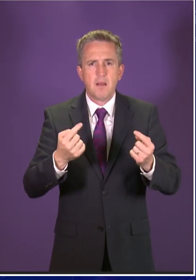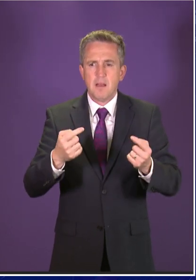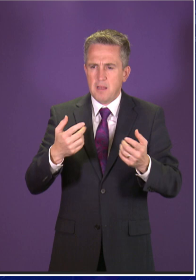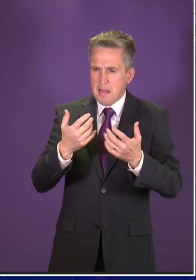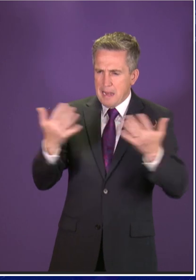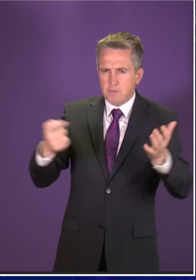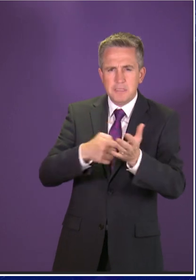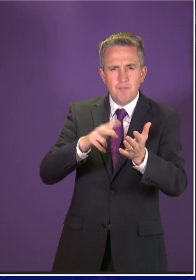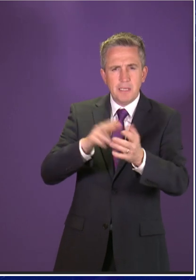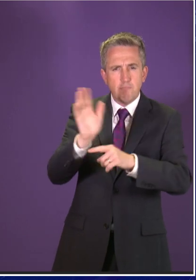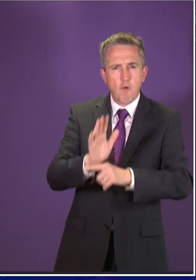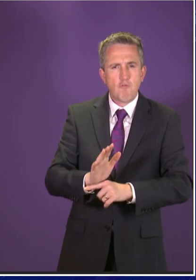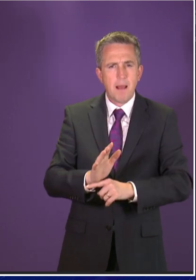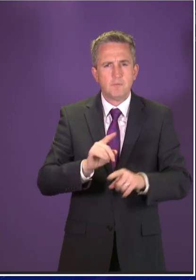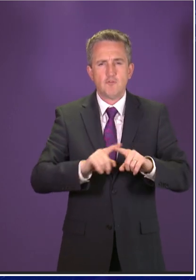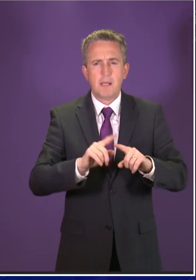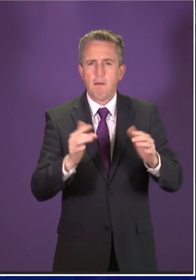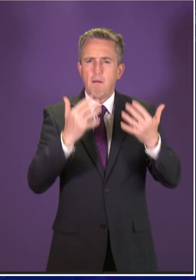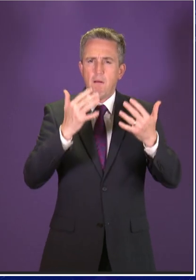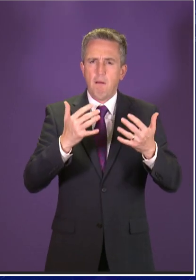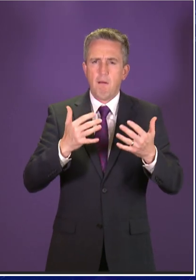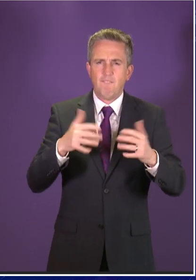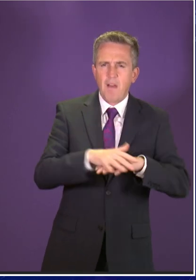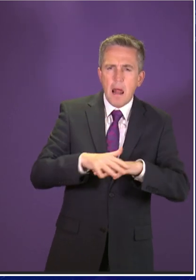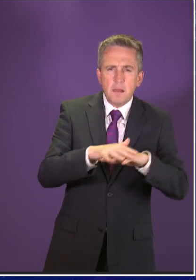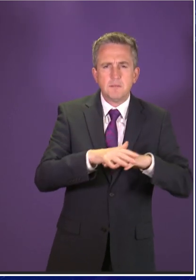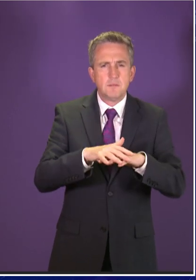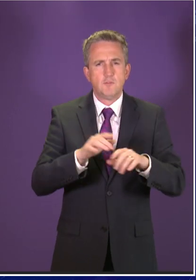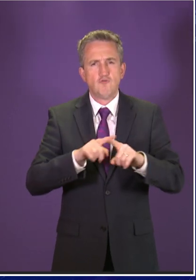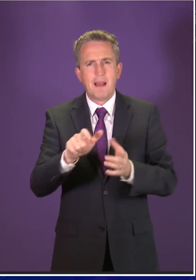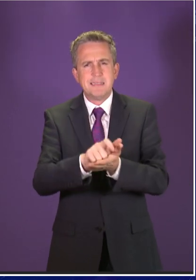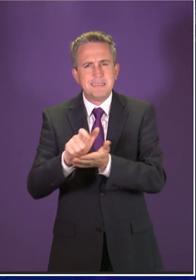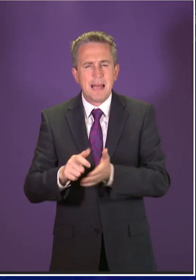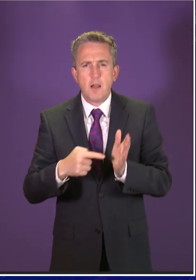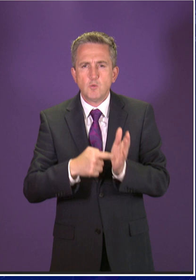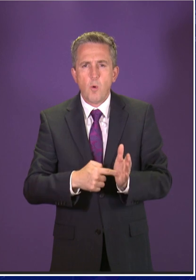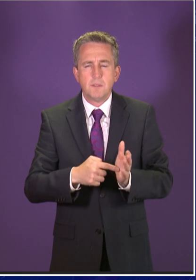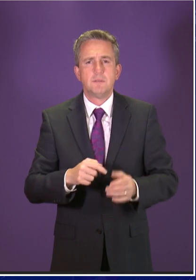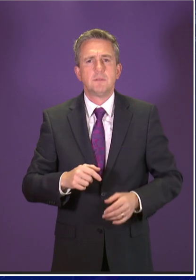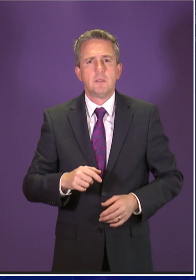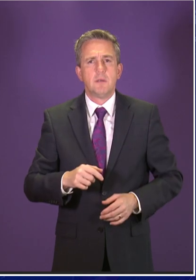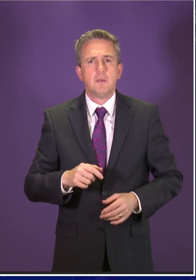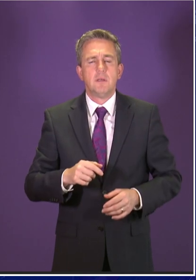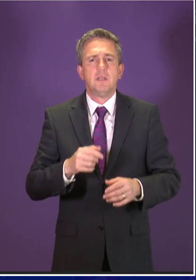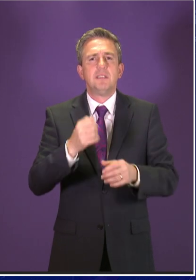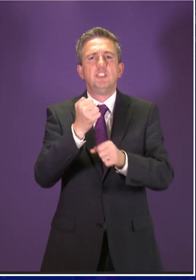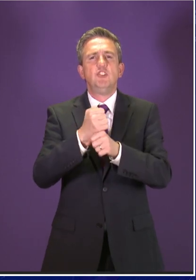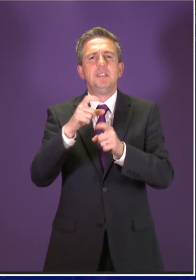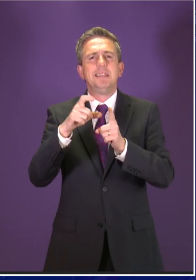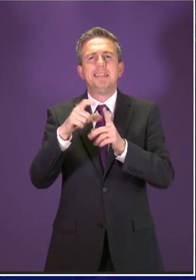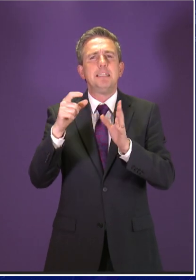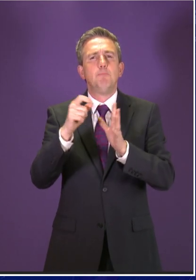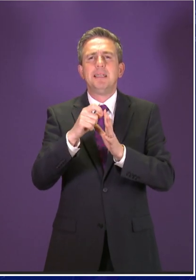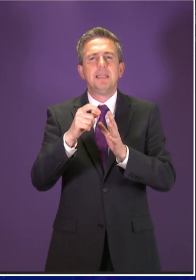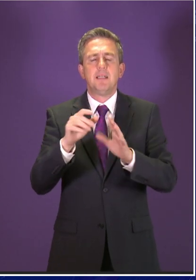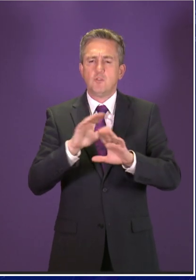glorify violence in order to sell toys to our children. Yet the gross national product does not allow for the